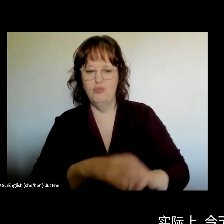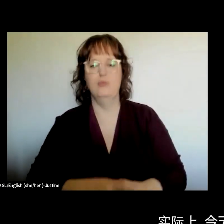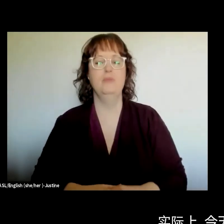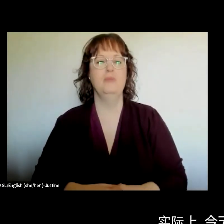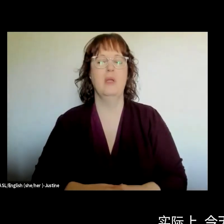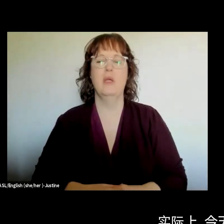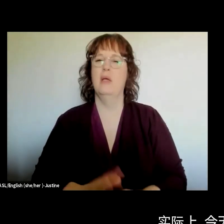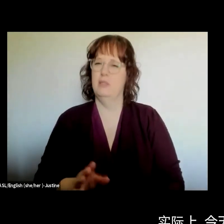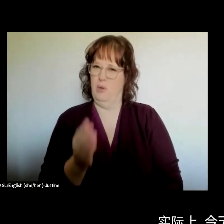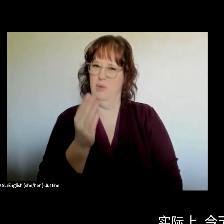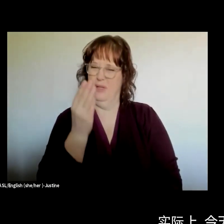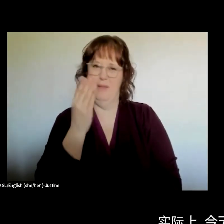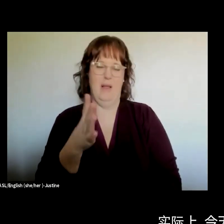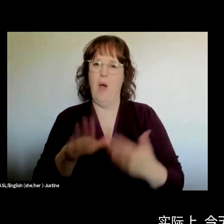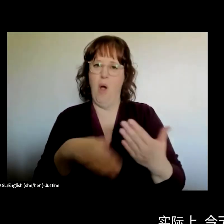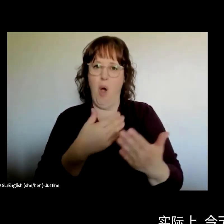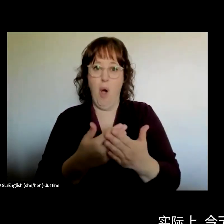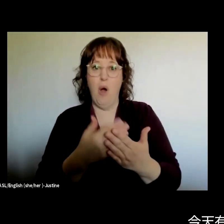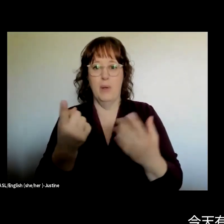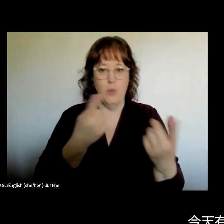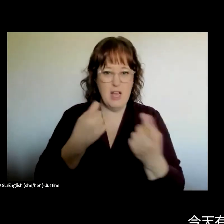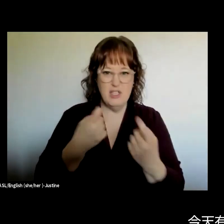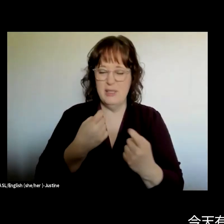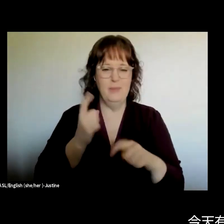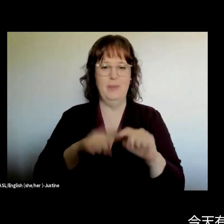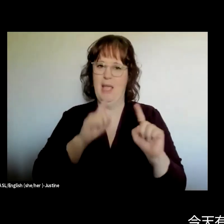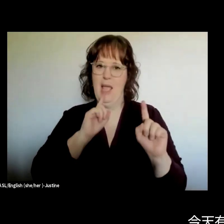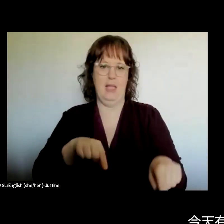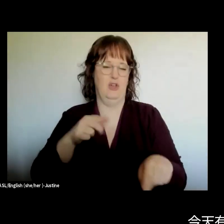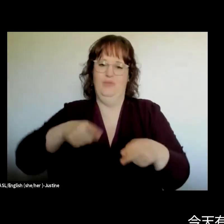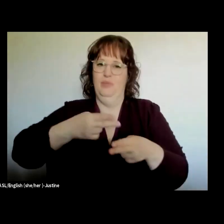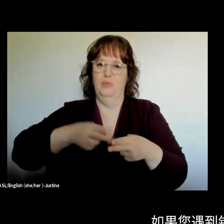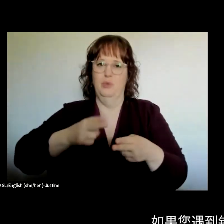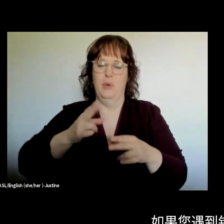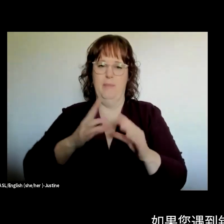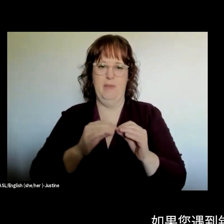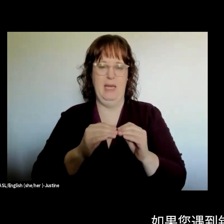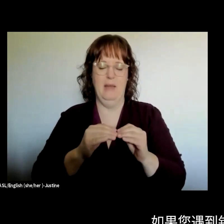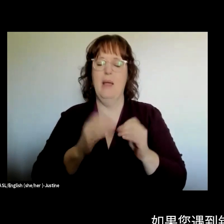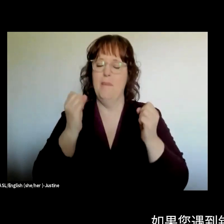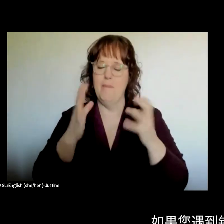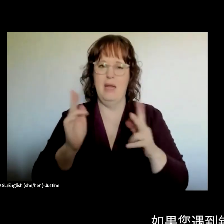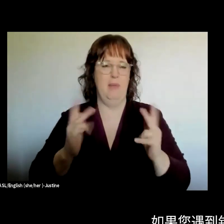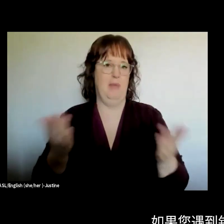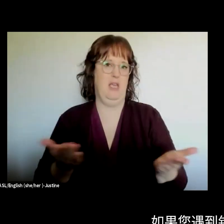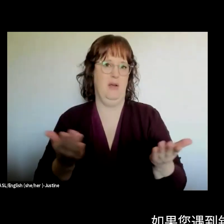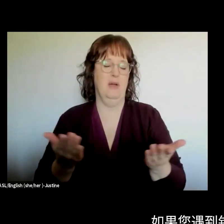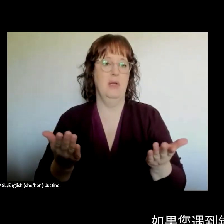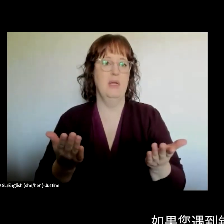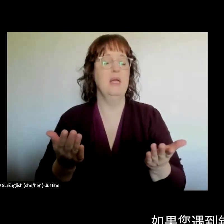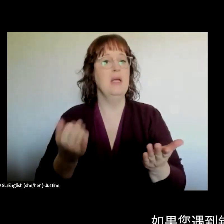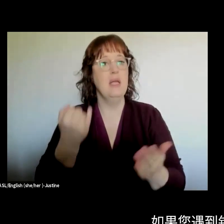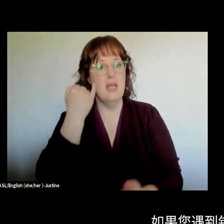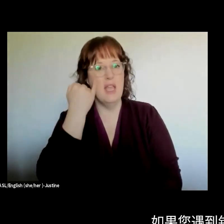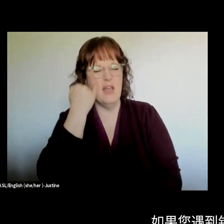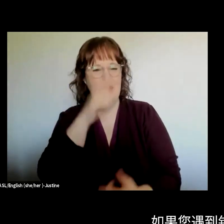going to get to everybody's questions this morning. We know there are many folks in the room today. So if you have a granular, specific